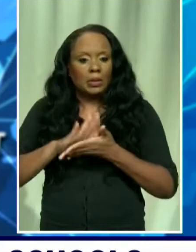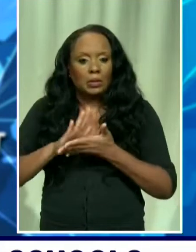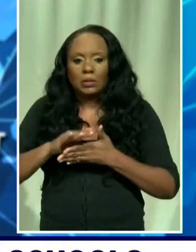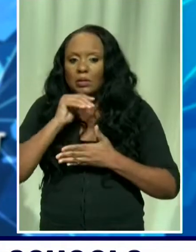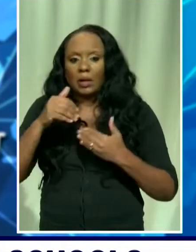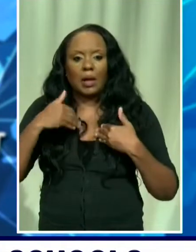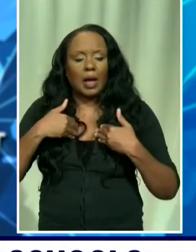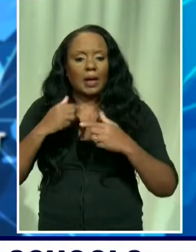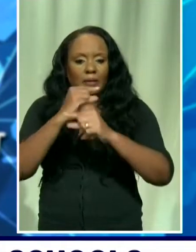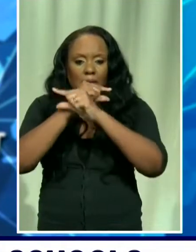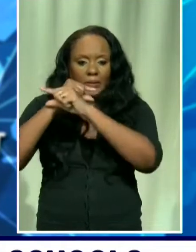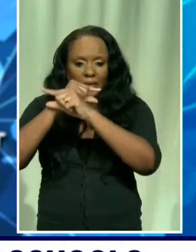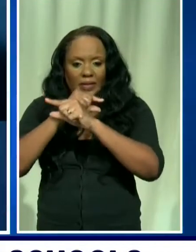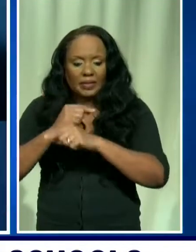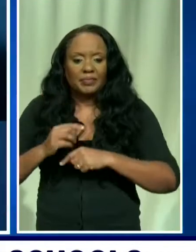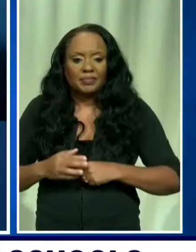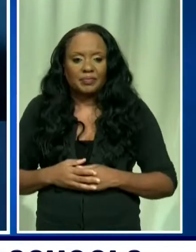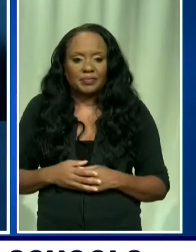security.